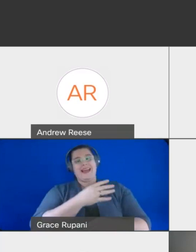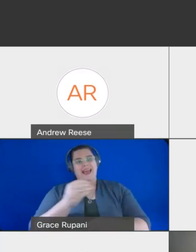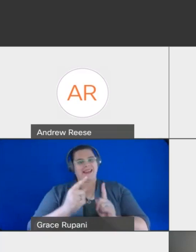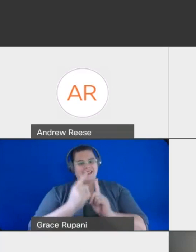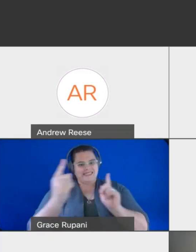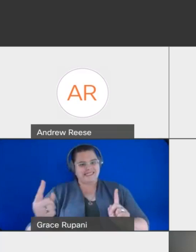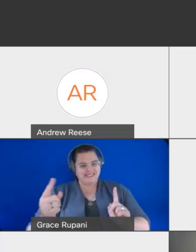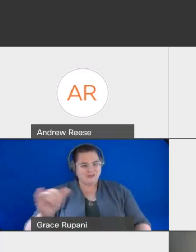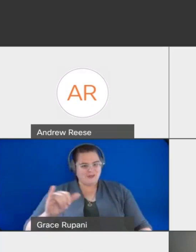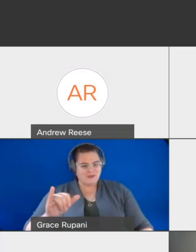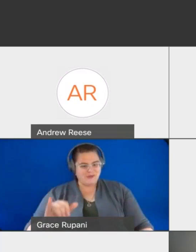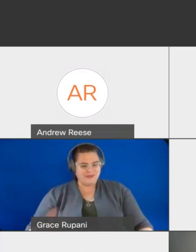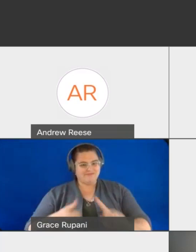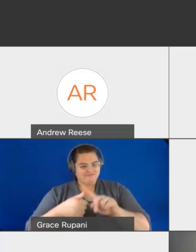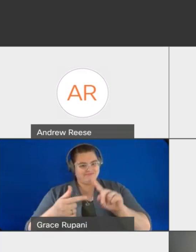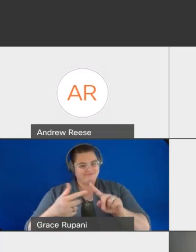certain